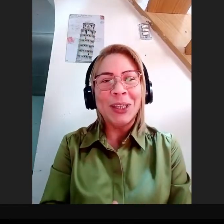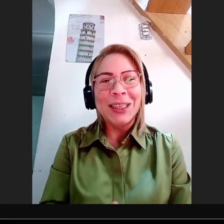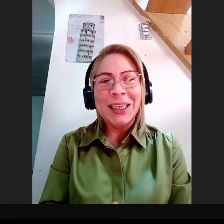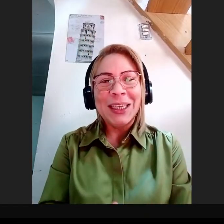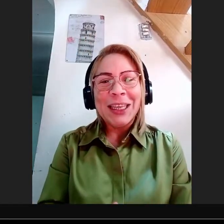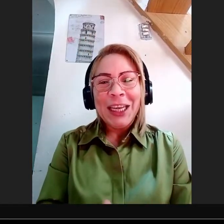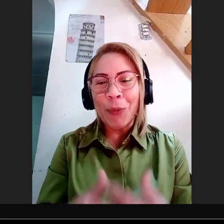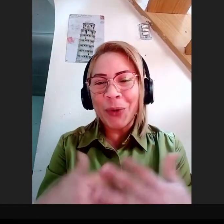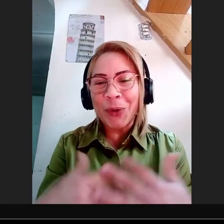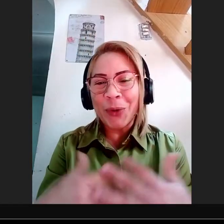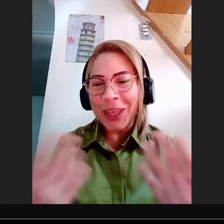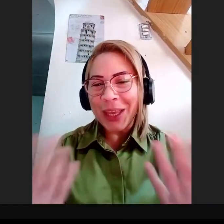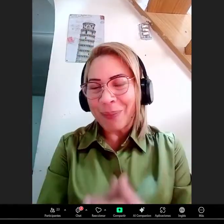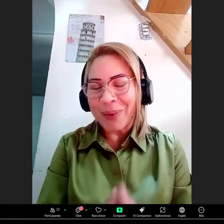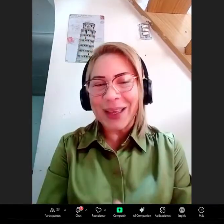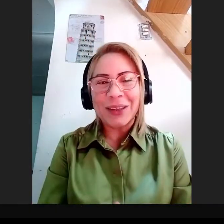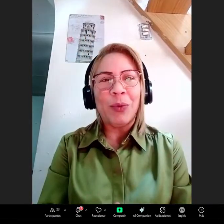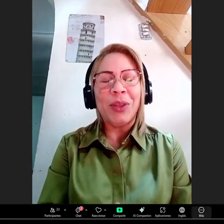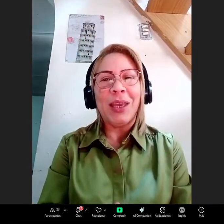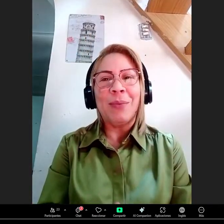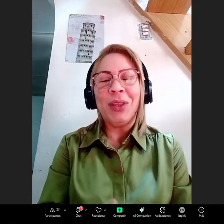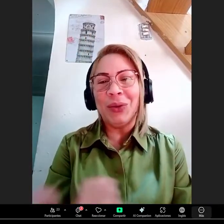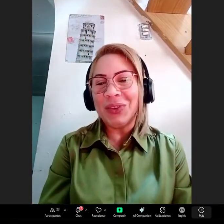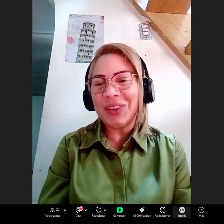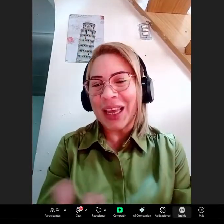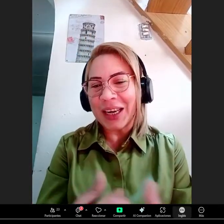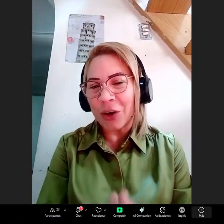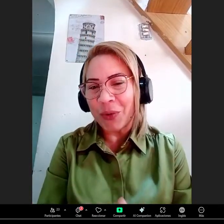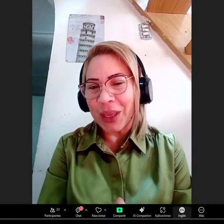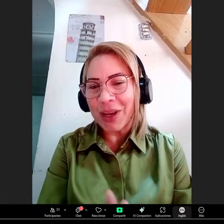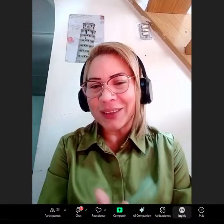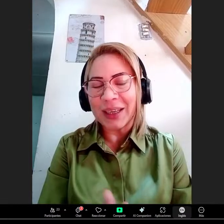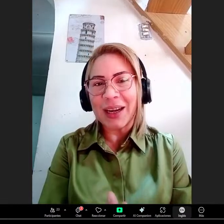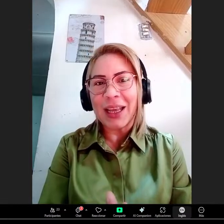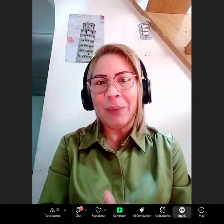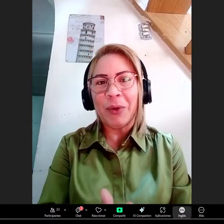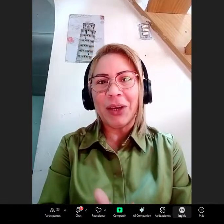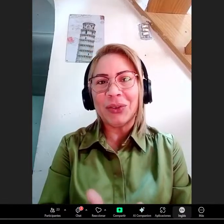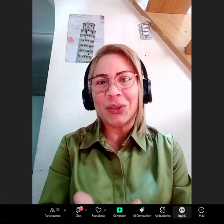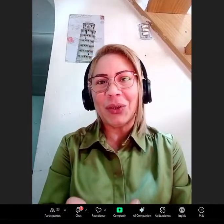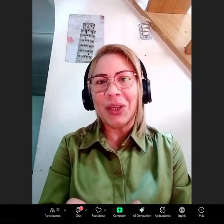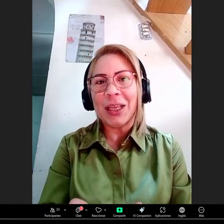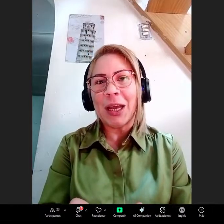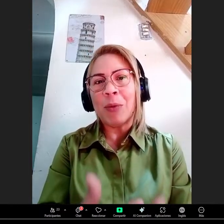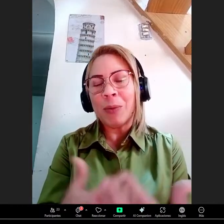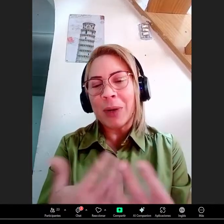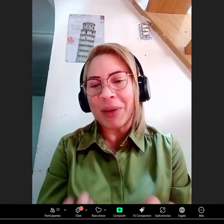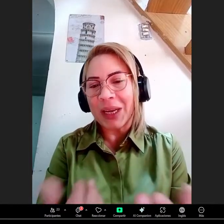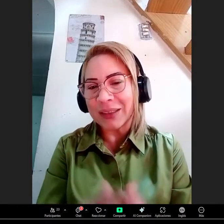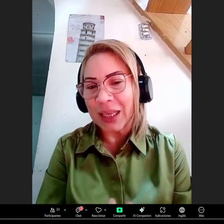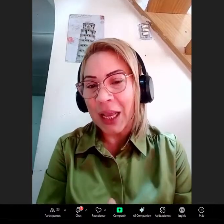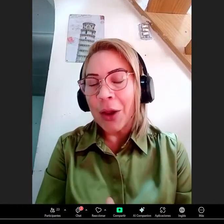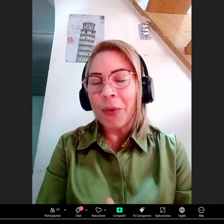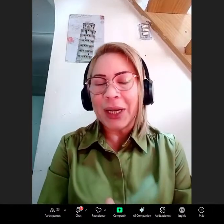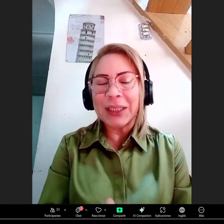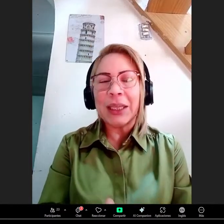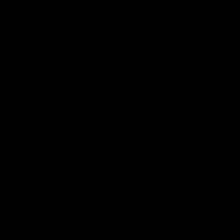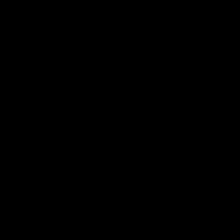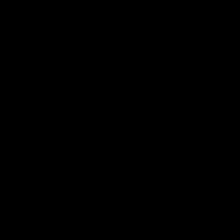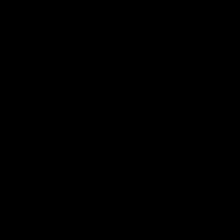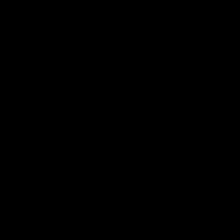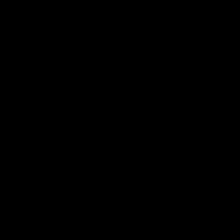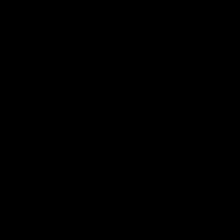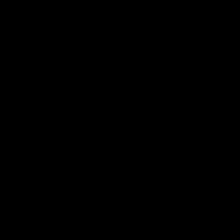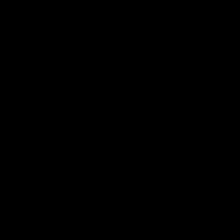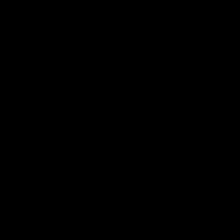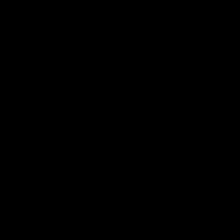tampoco, places, we didn't no have podíamos drinking escapar, water, no podíamos and we could not denunciar, no flee, we podíamos could not hacer nada escape, porque we could not file any complaint